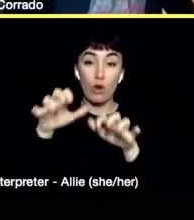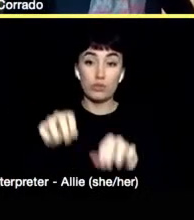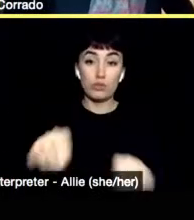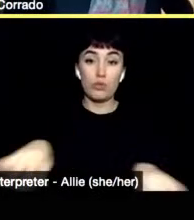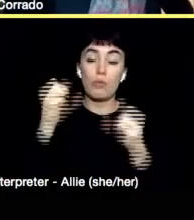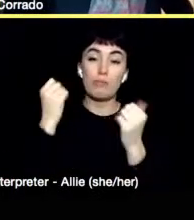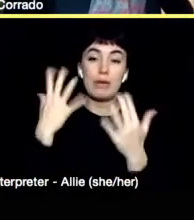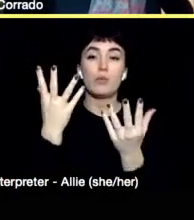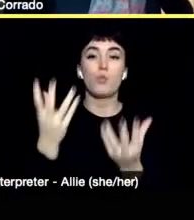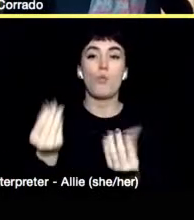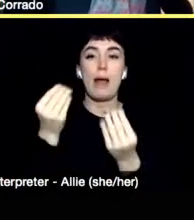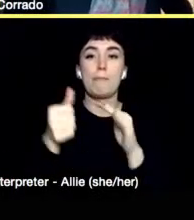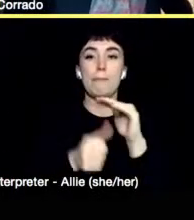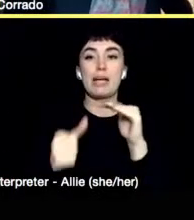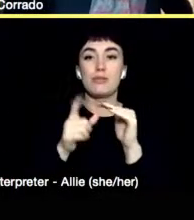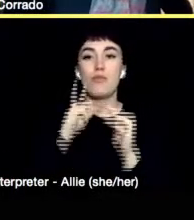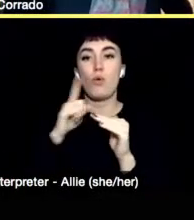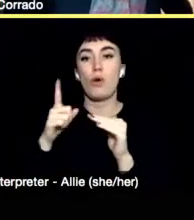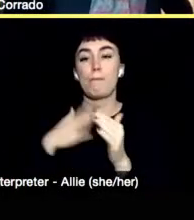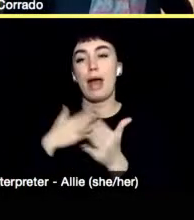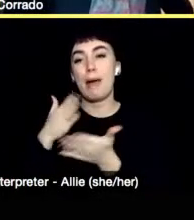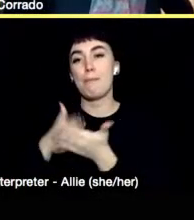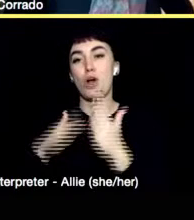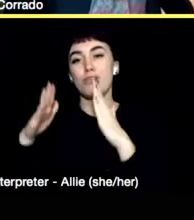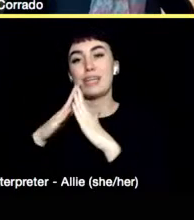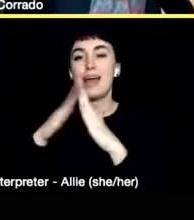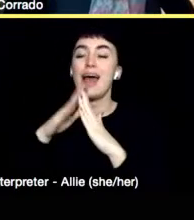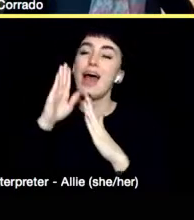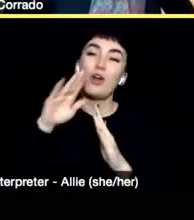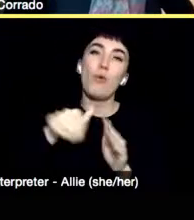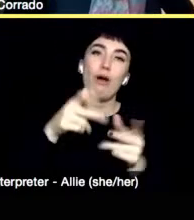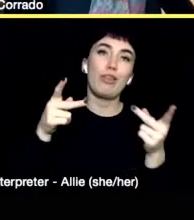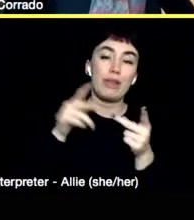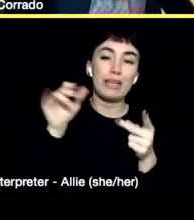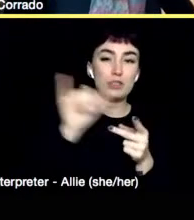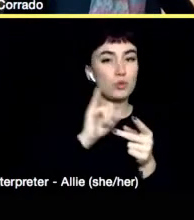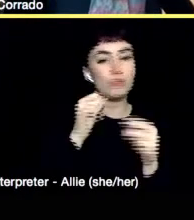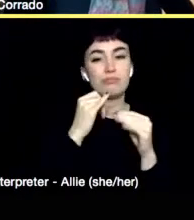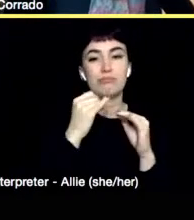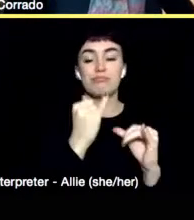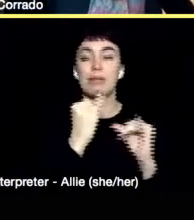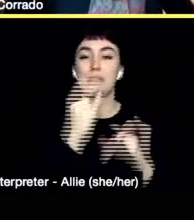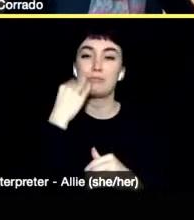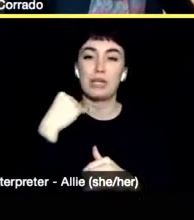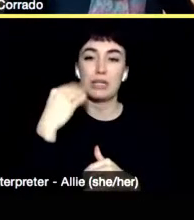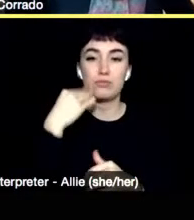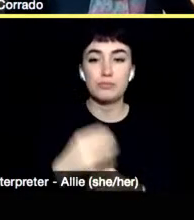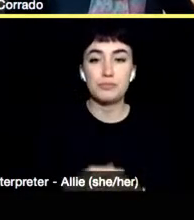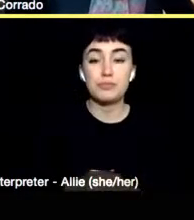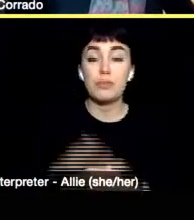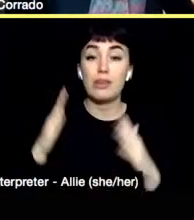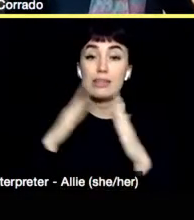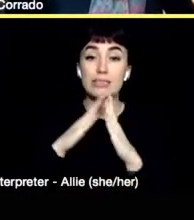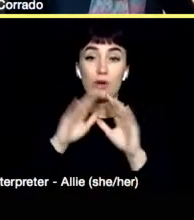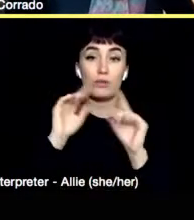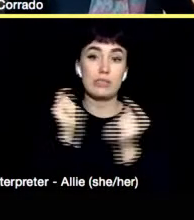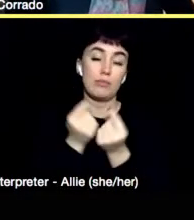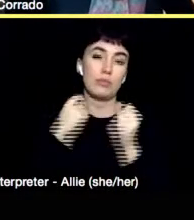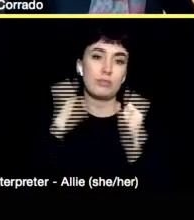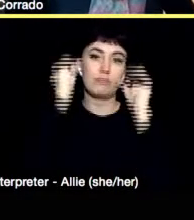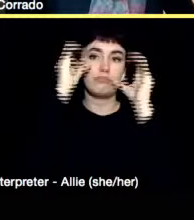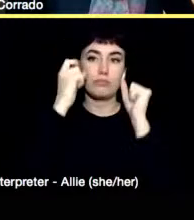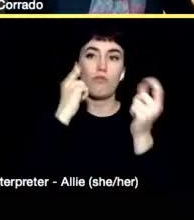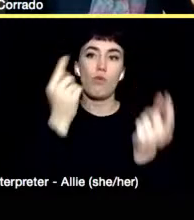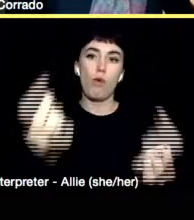basements on this end of town. And I know there were wet basements elsewhere, and the town team was phenomenal in getting